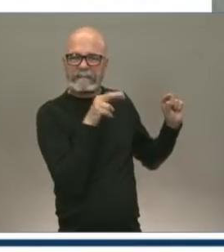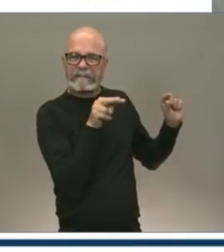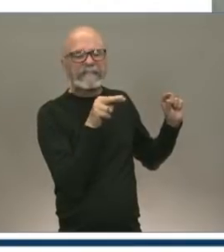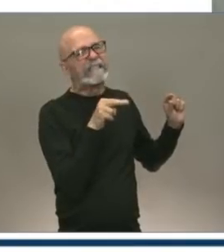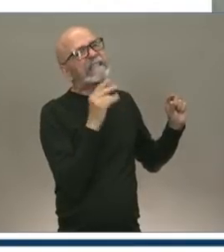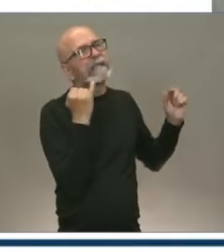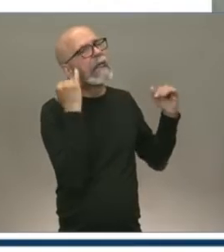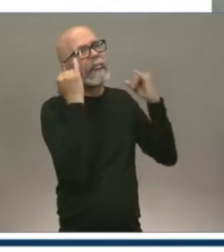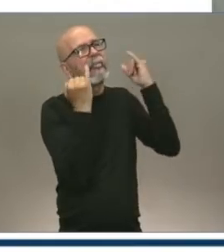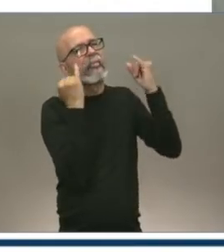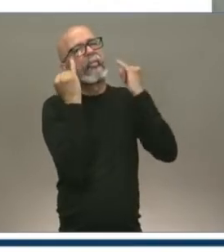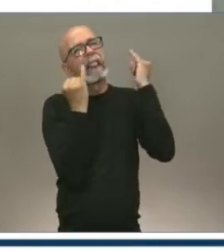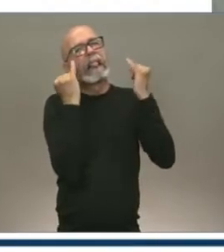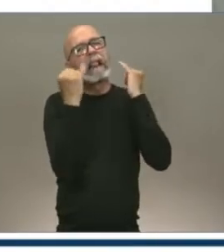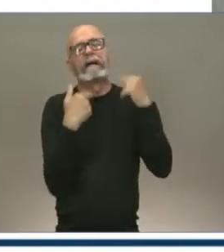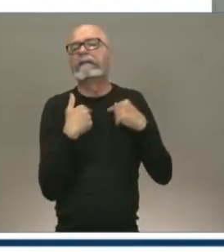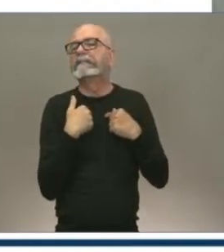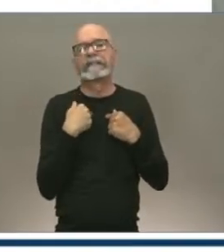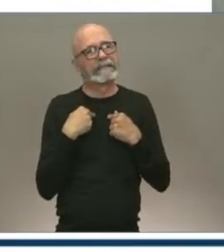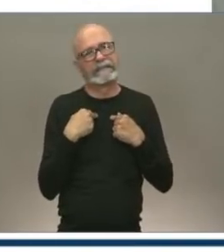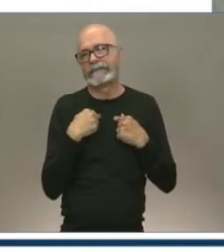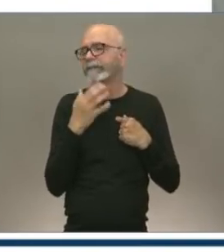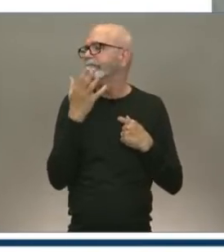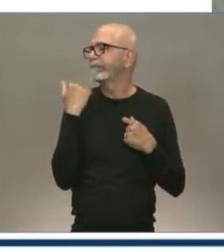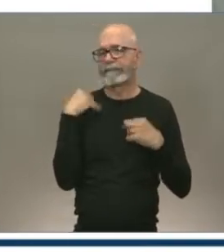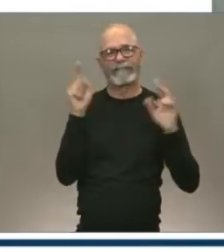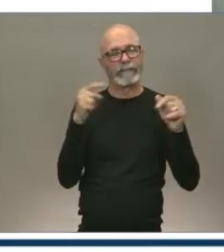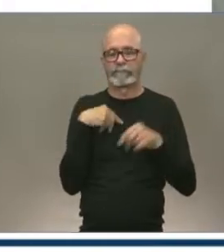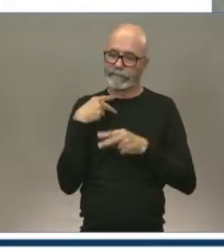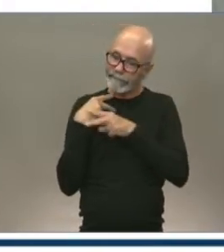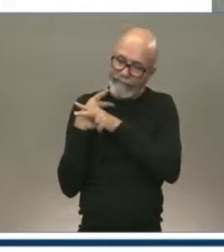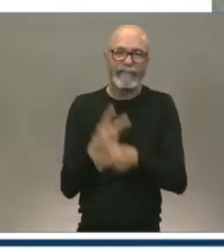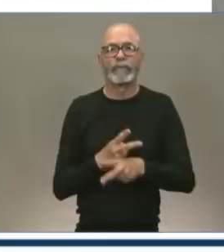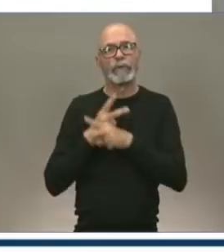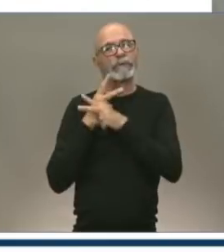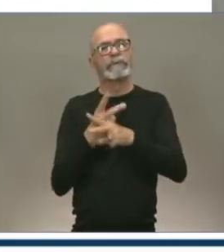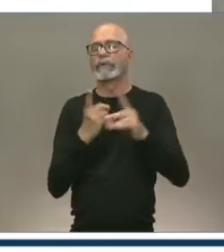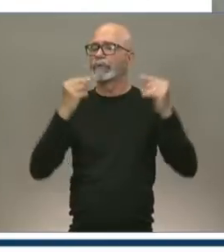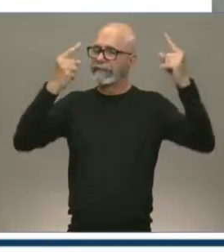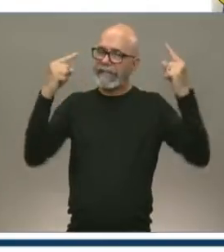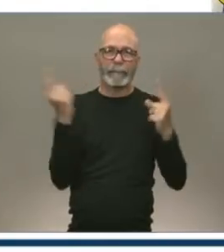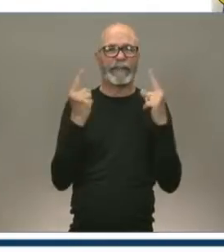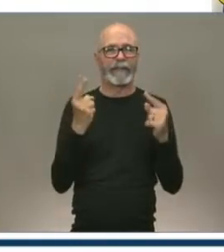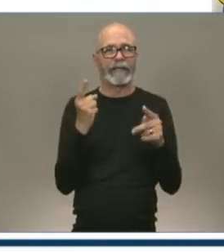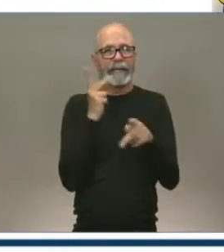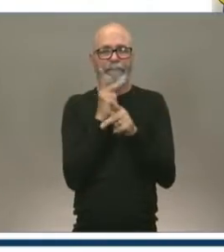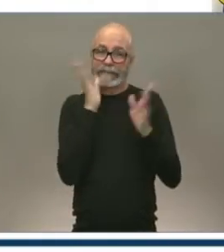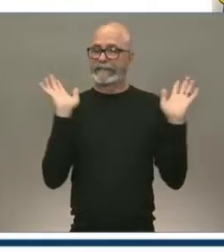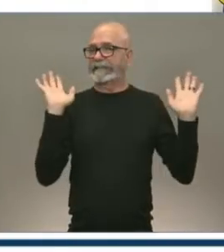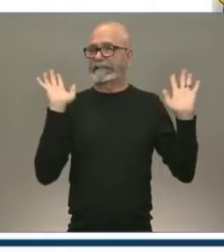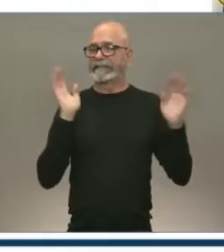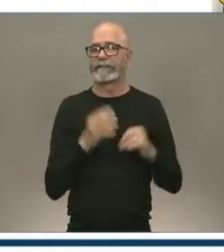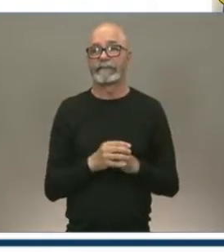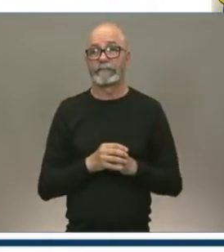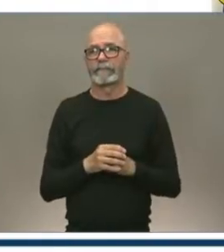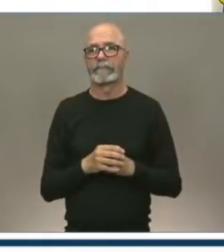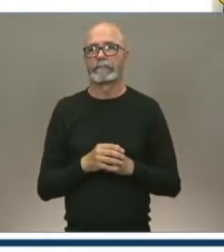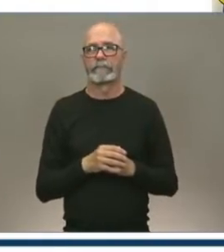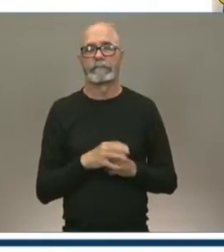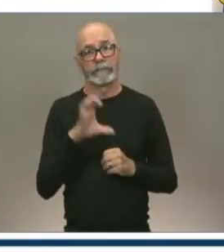has worked so far for us to be that nimble to take immediate action. That's what we're doing. Next question will go to Natasha Pace with